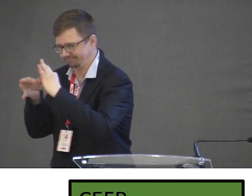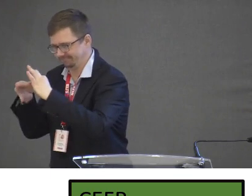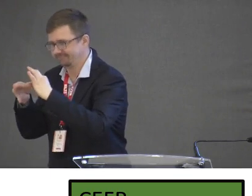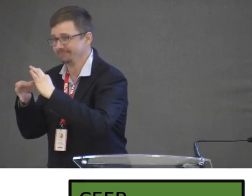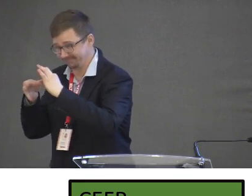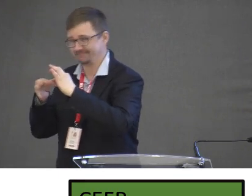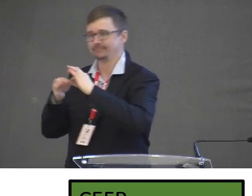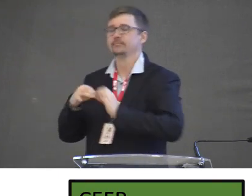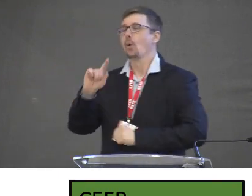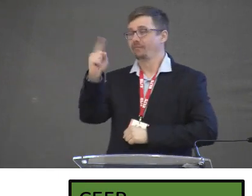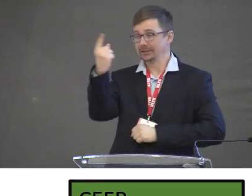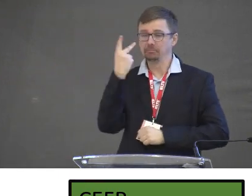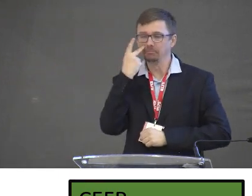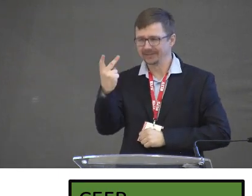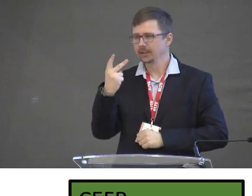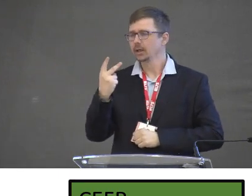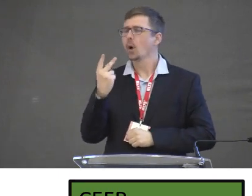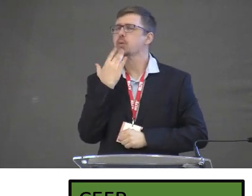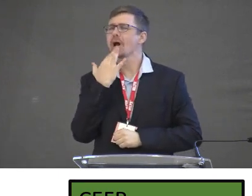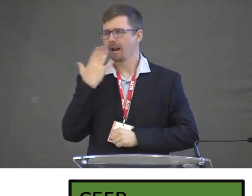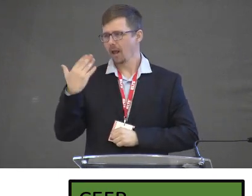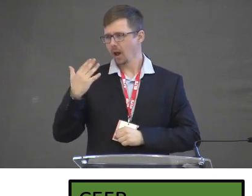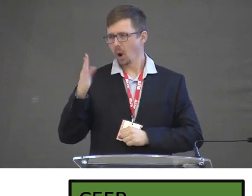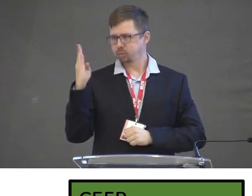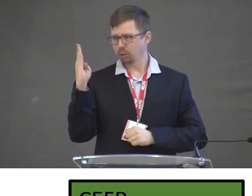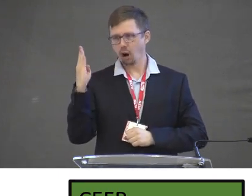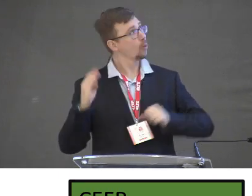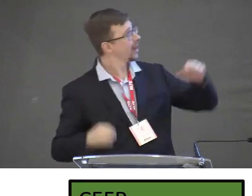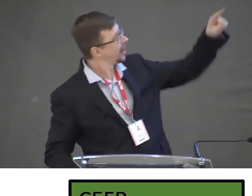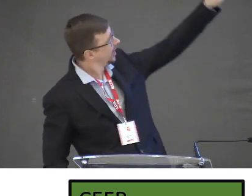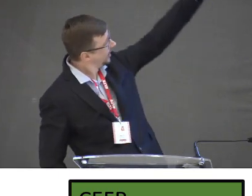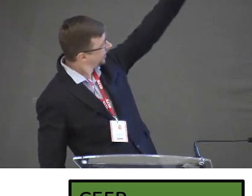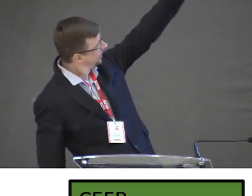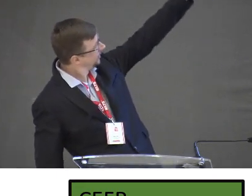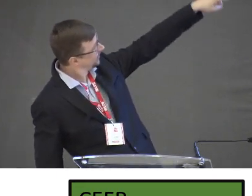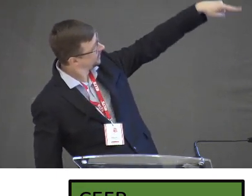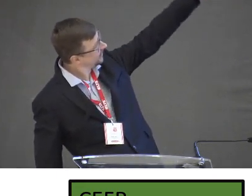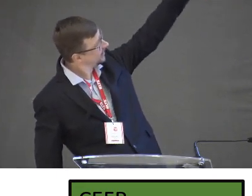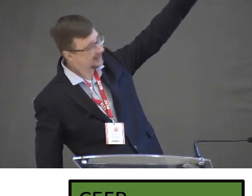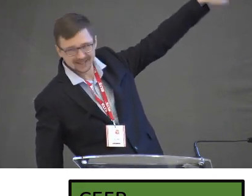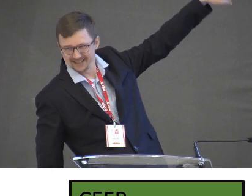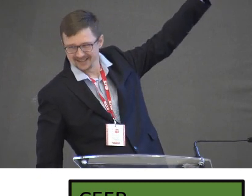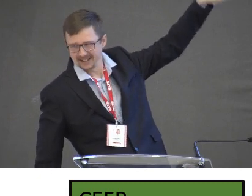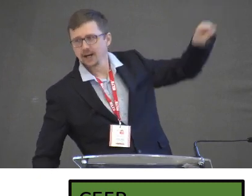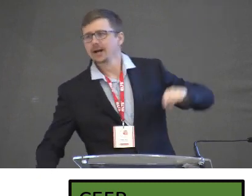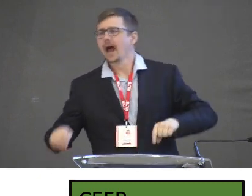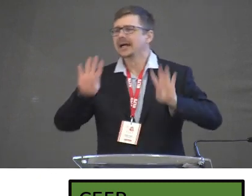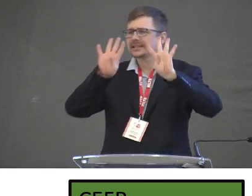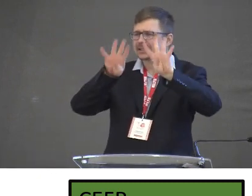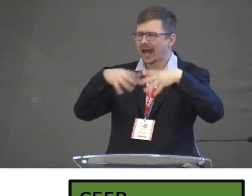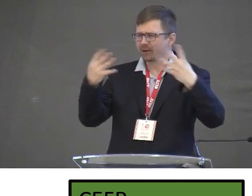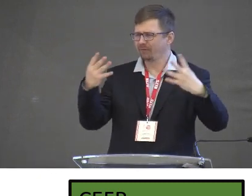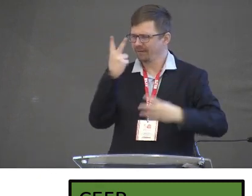of how the CEFR itself and our work are interrelated. If you look at the blue